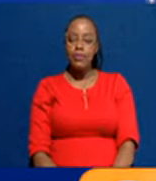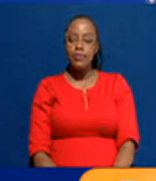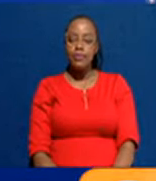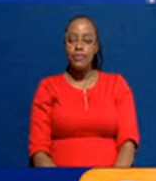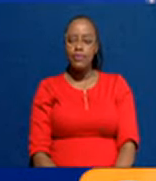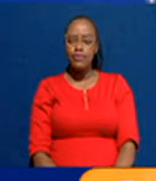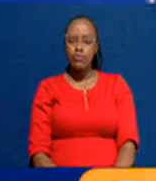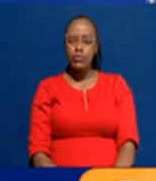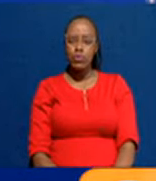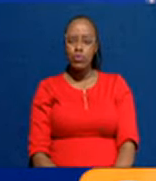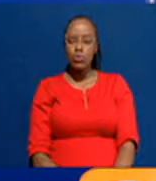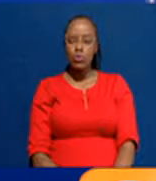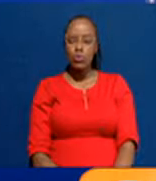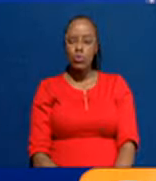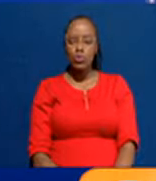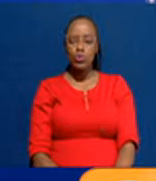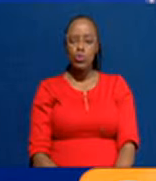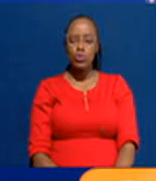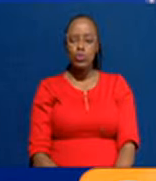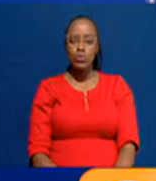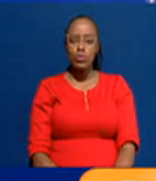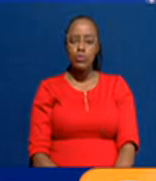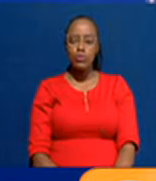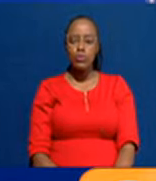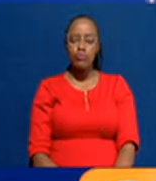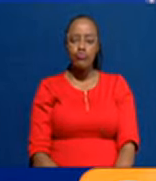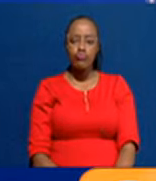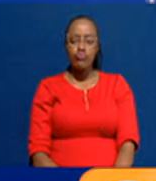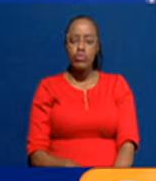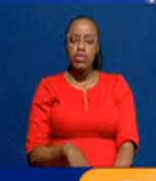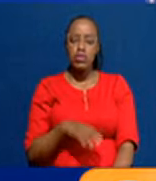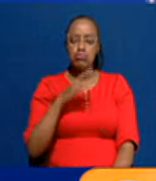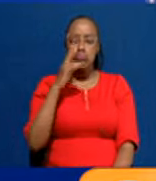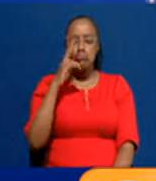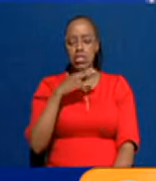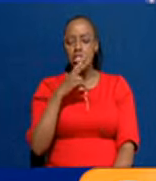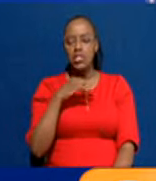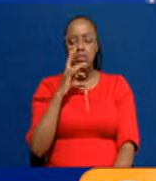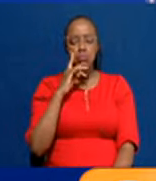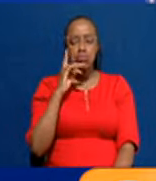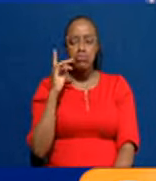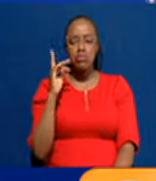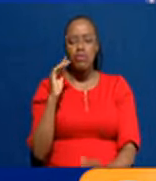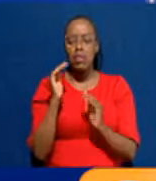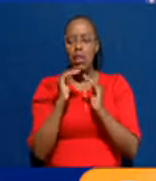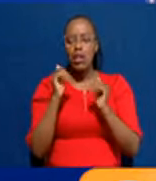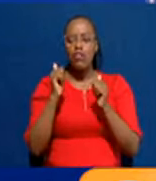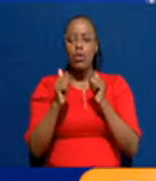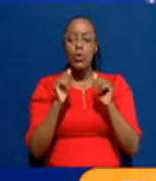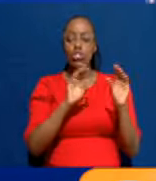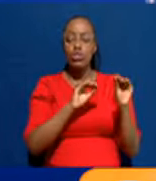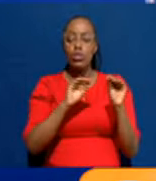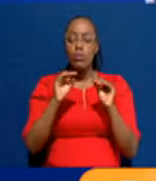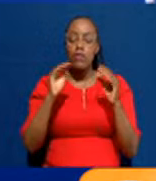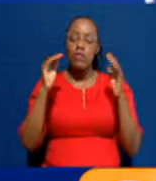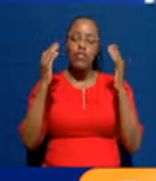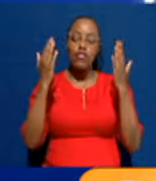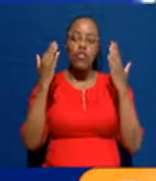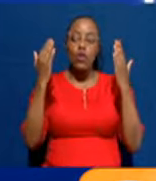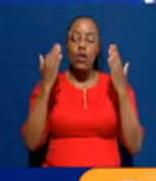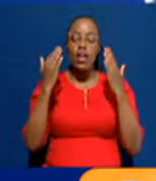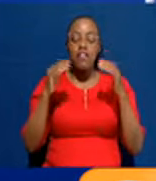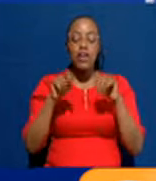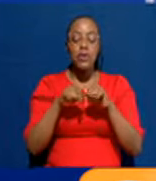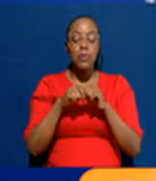She's capable of placing world record in both 15 and 5,000 races at a level that will take forever to